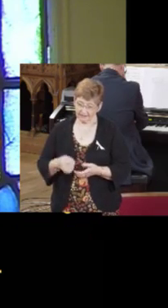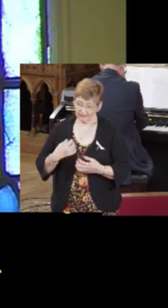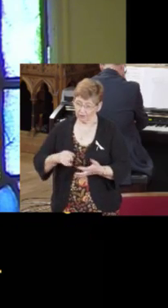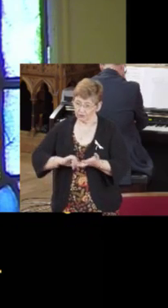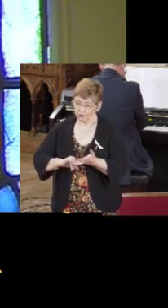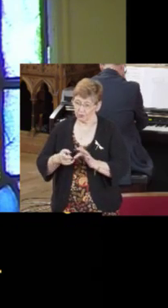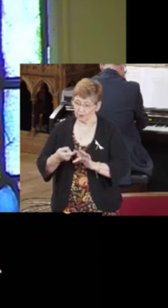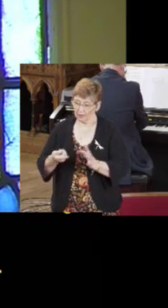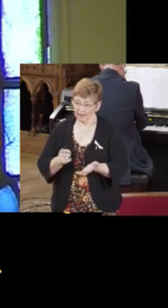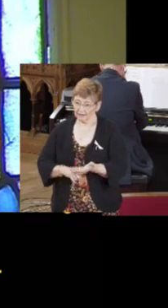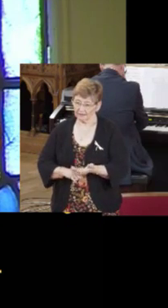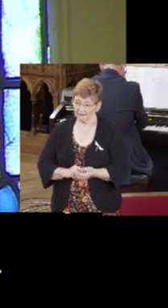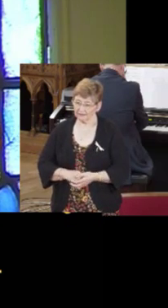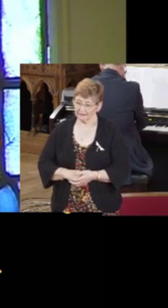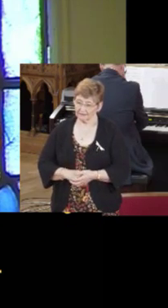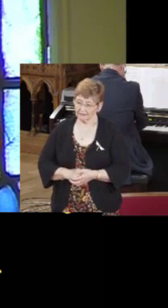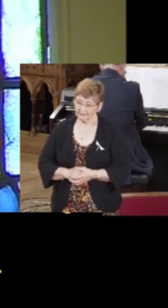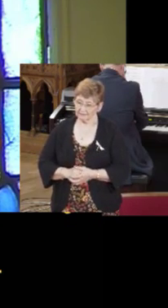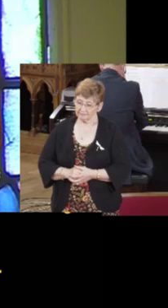souls.